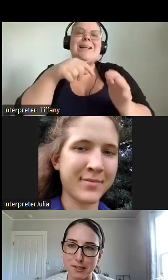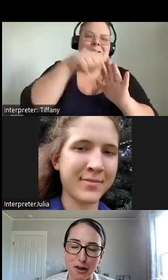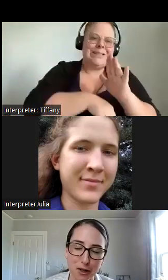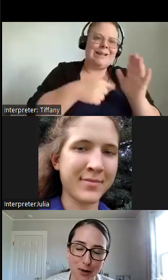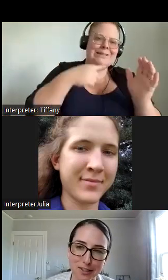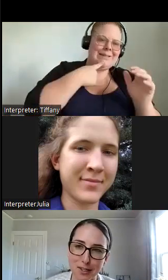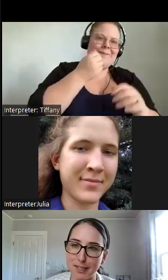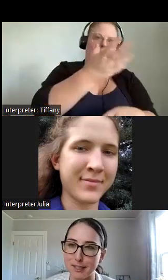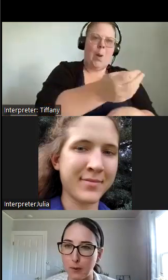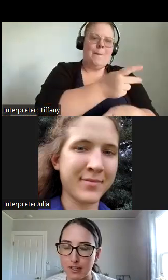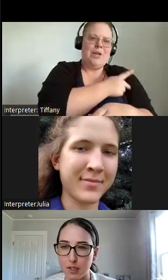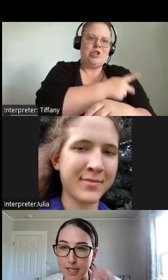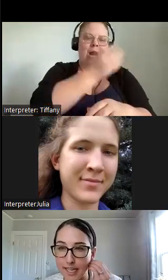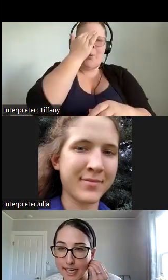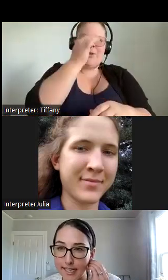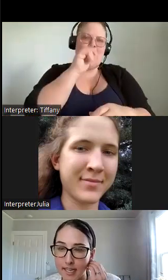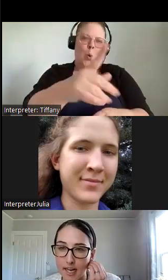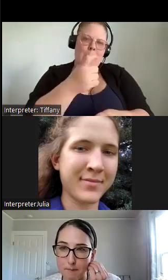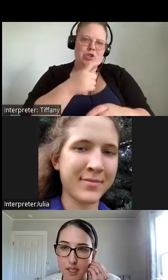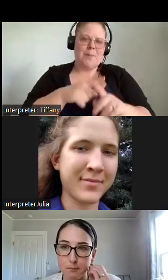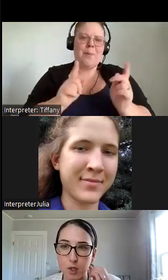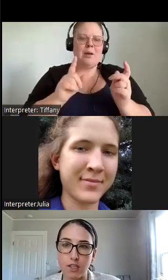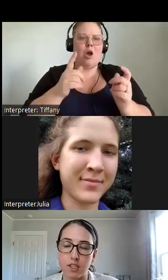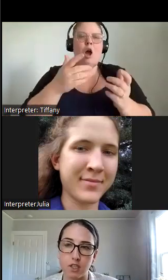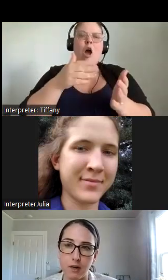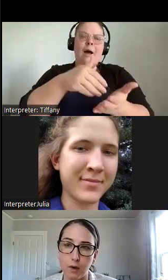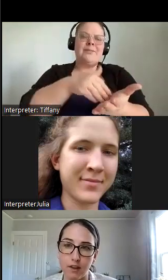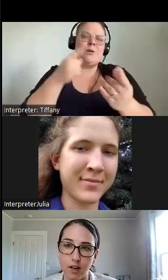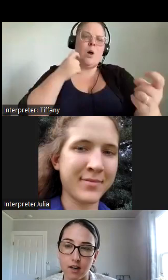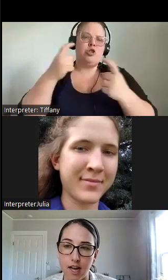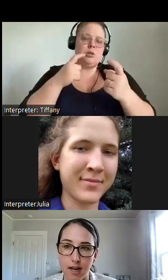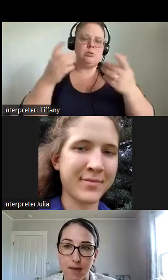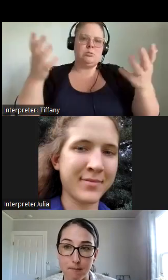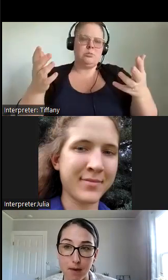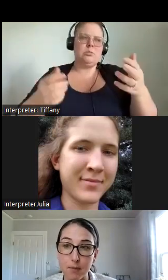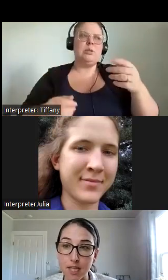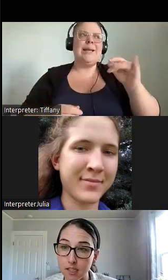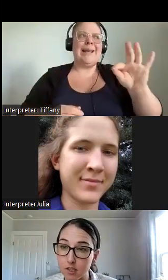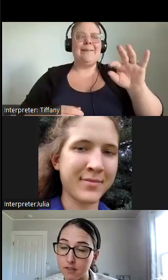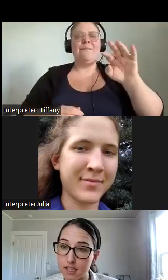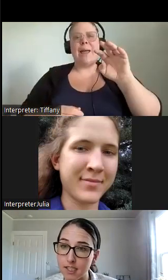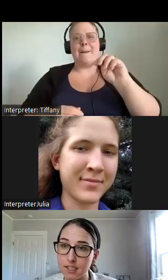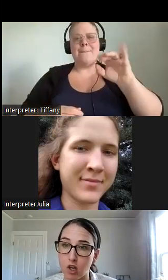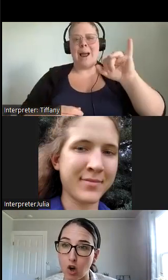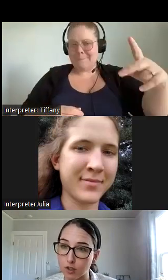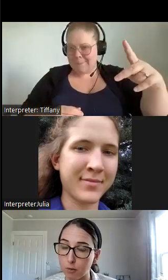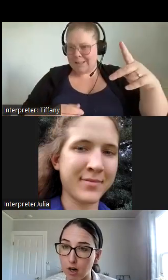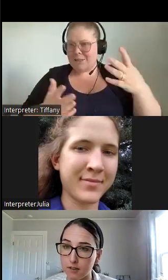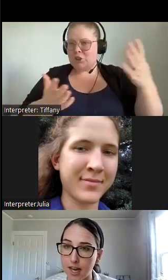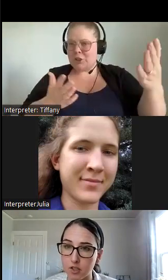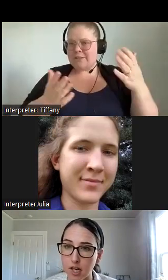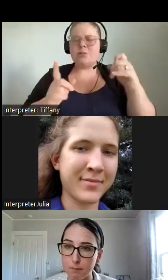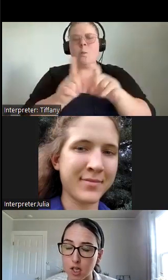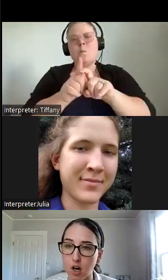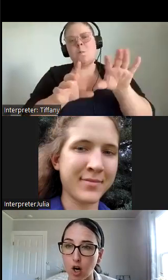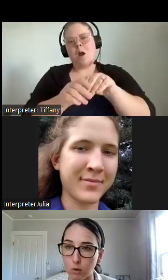note it is not your question, but it's a question we get. There's been questions around whether MIP services that are also part